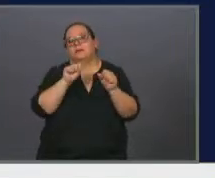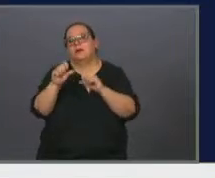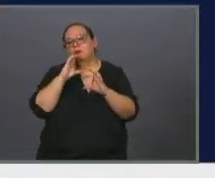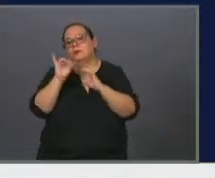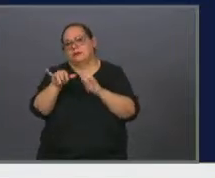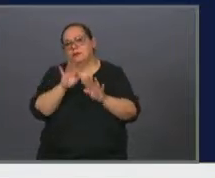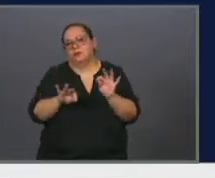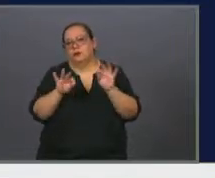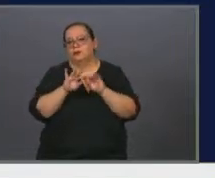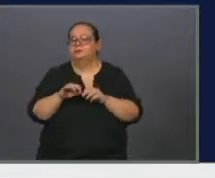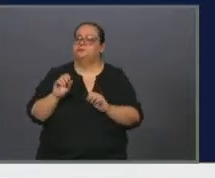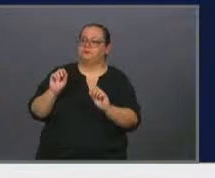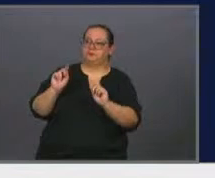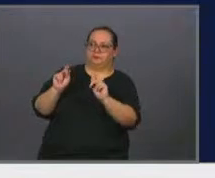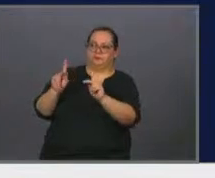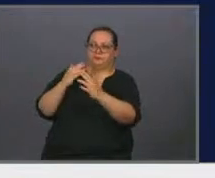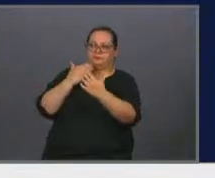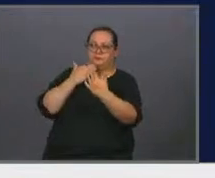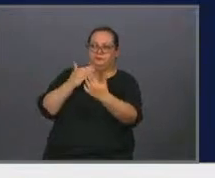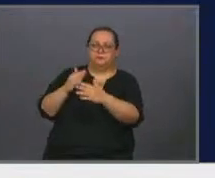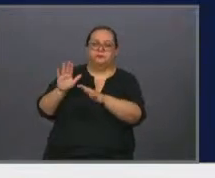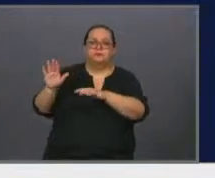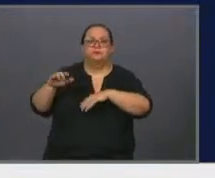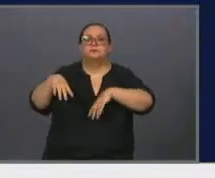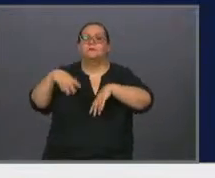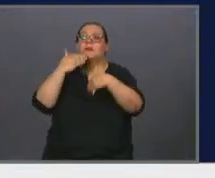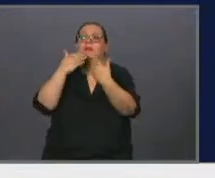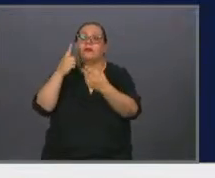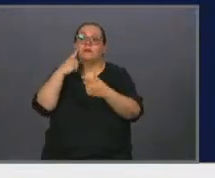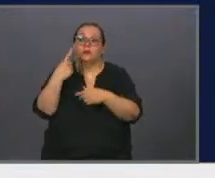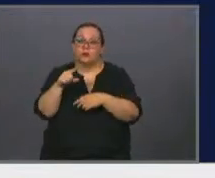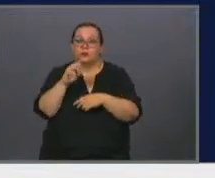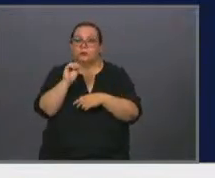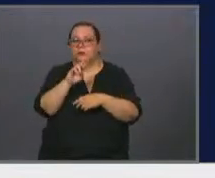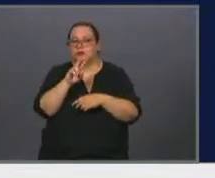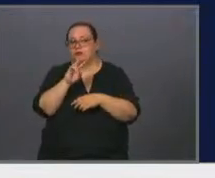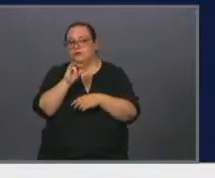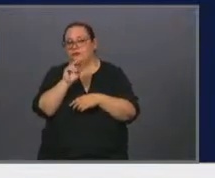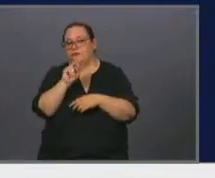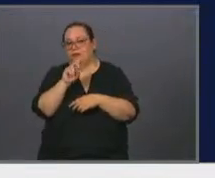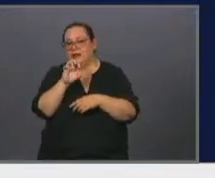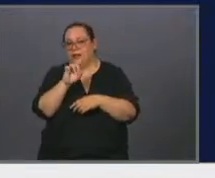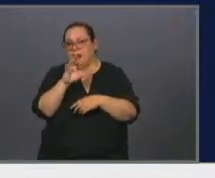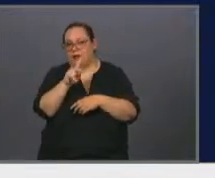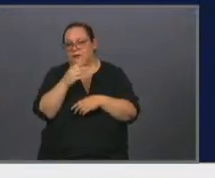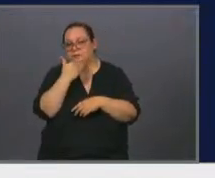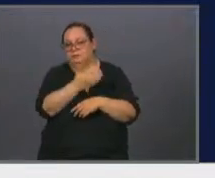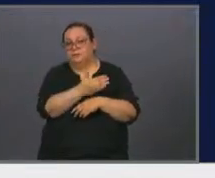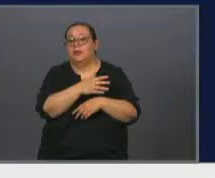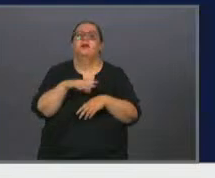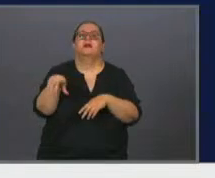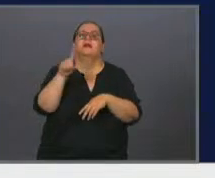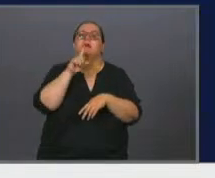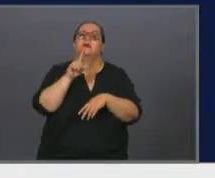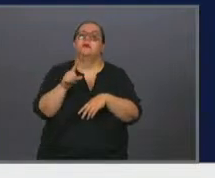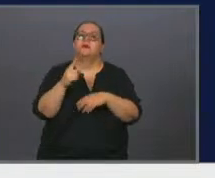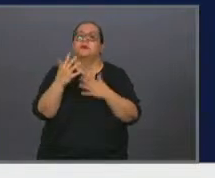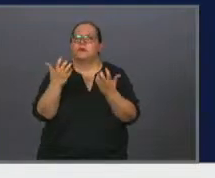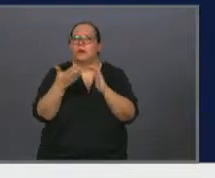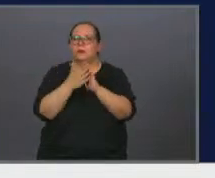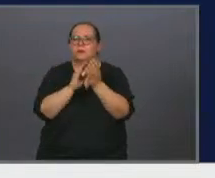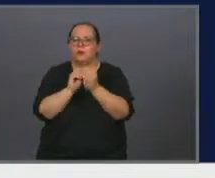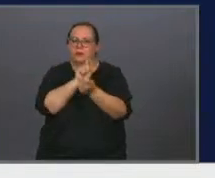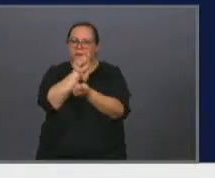you. And thank you to you, Mr. Vandenak. I want to be more specific about what's happening